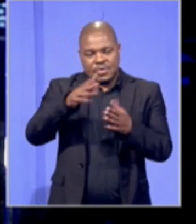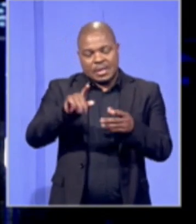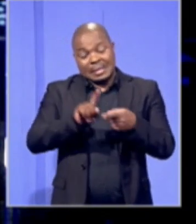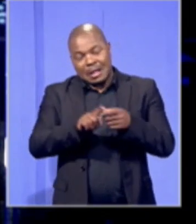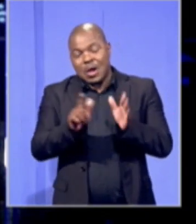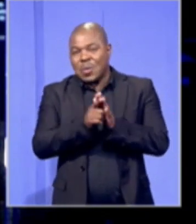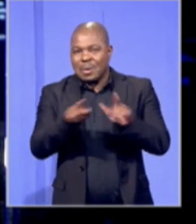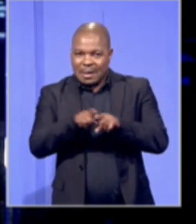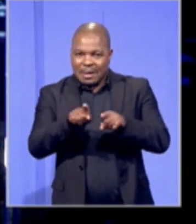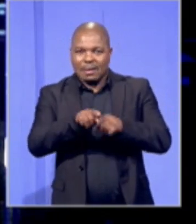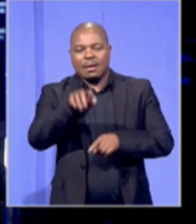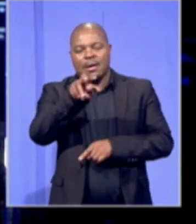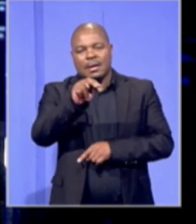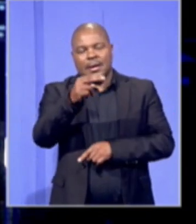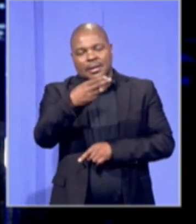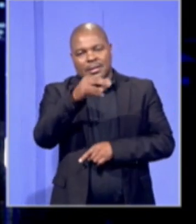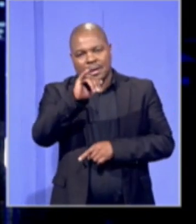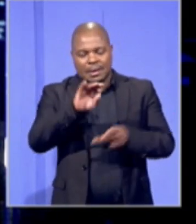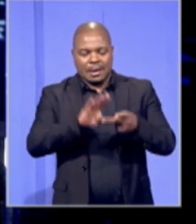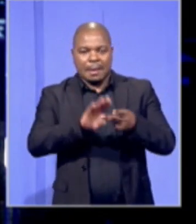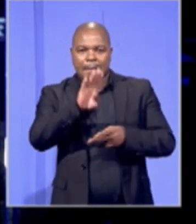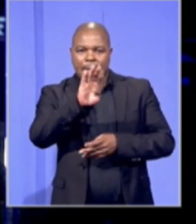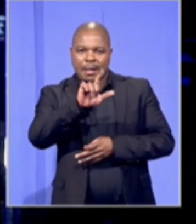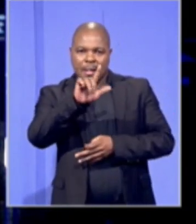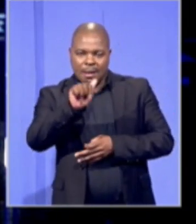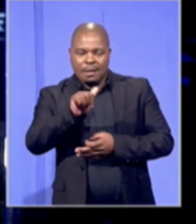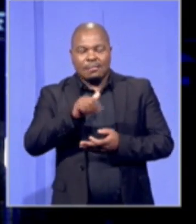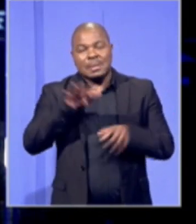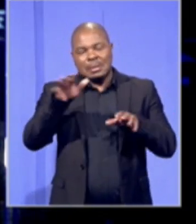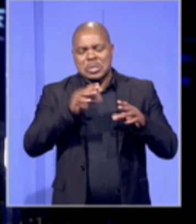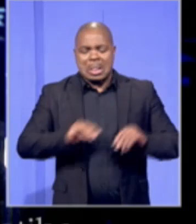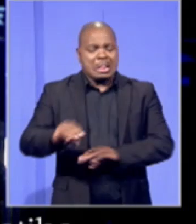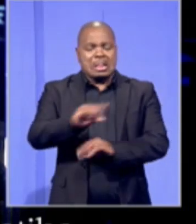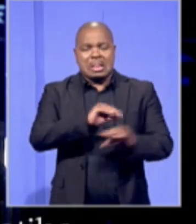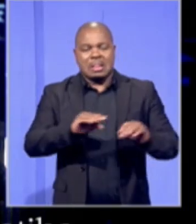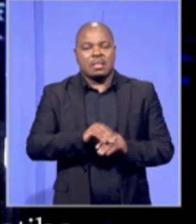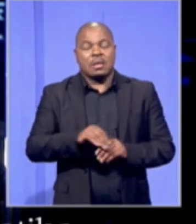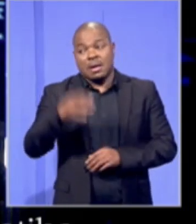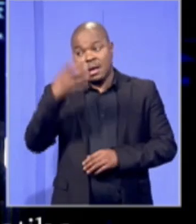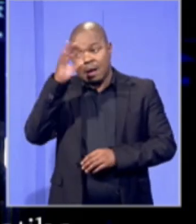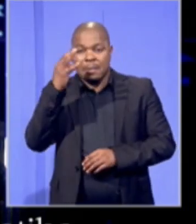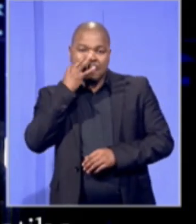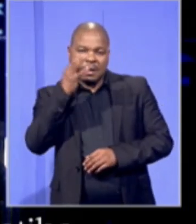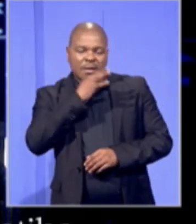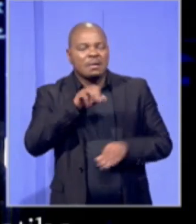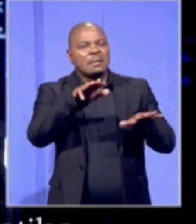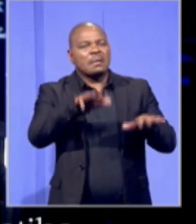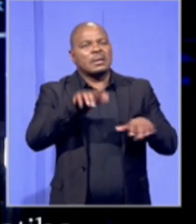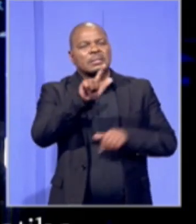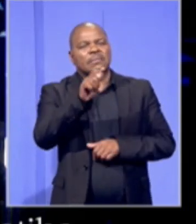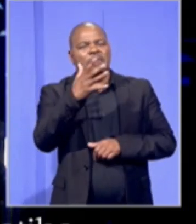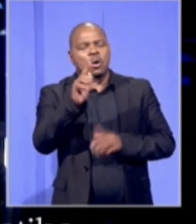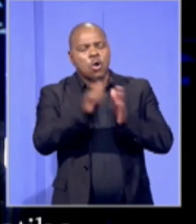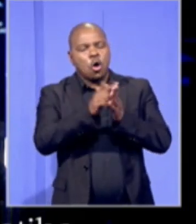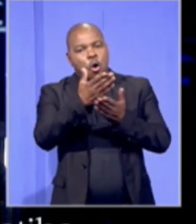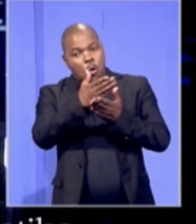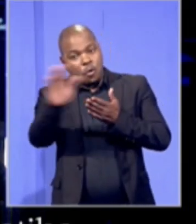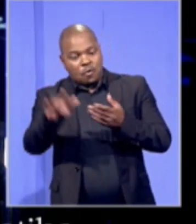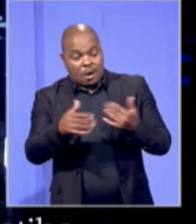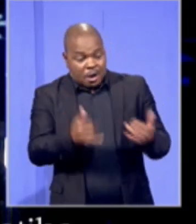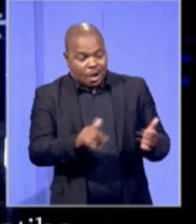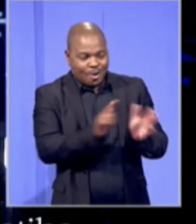jwalo ka molao wa NHI le wa Bela. Mmuso o re molao ona wa ho amoha mobu o hlakola wa 1975 le ho fana ka molao